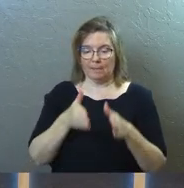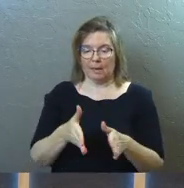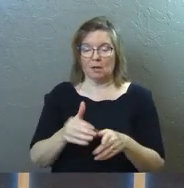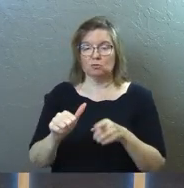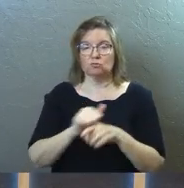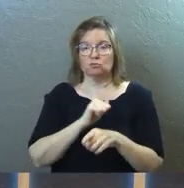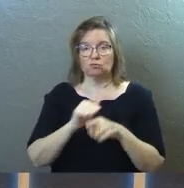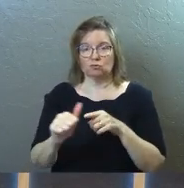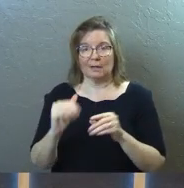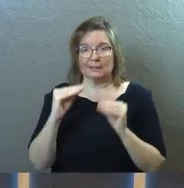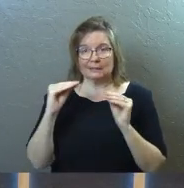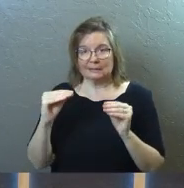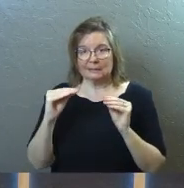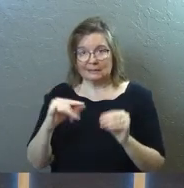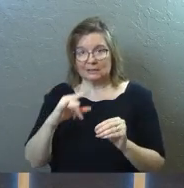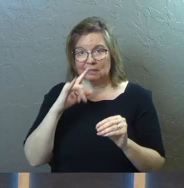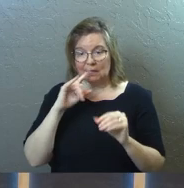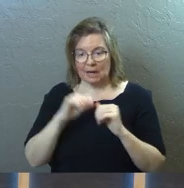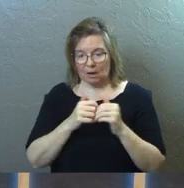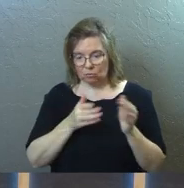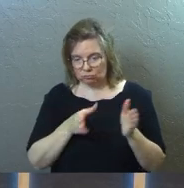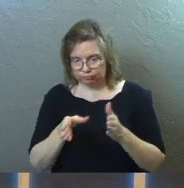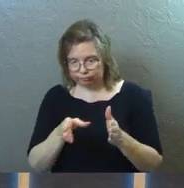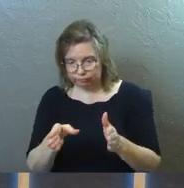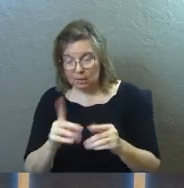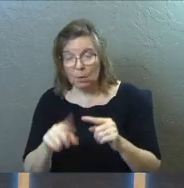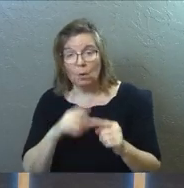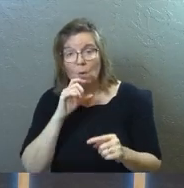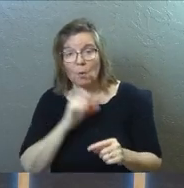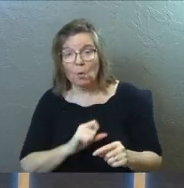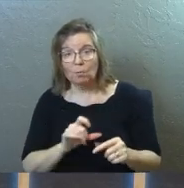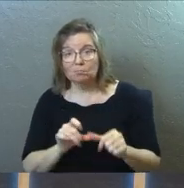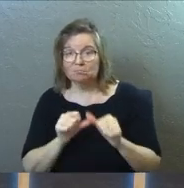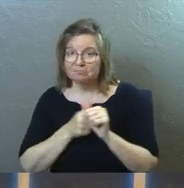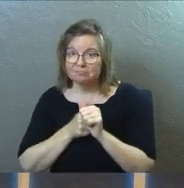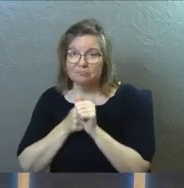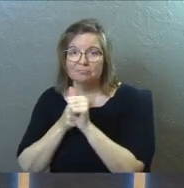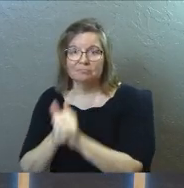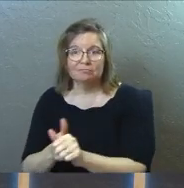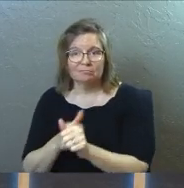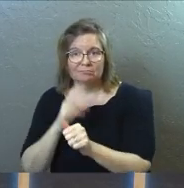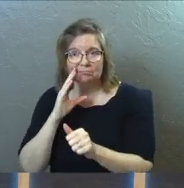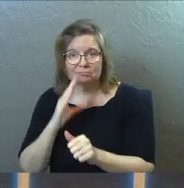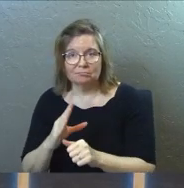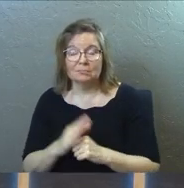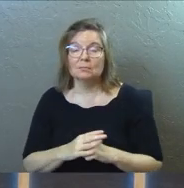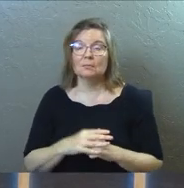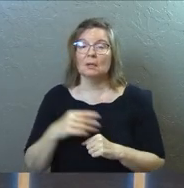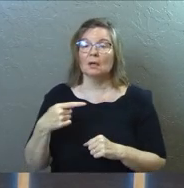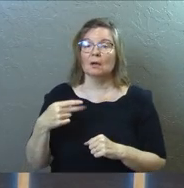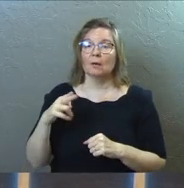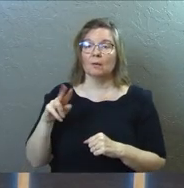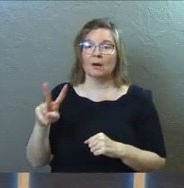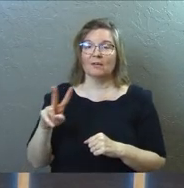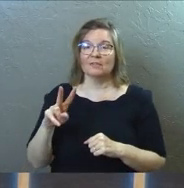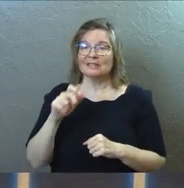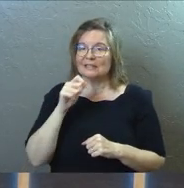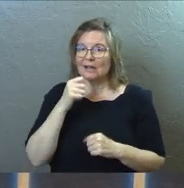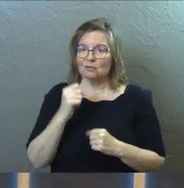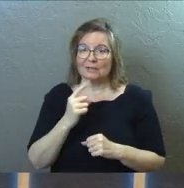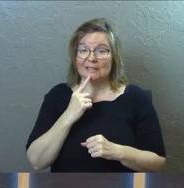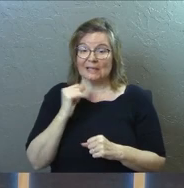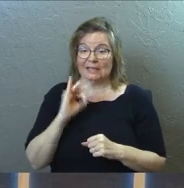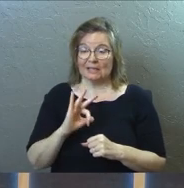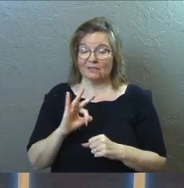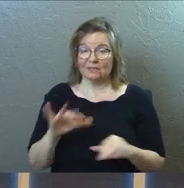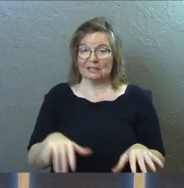way that they should go, Proverbs 22. And even when he is old, he will not depart from it. Proverbs is not trying to say